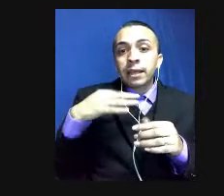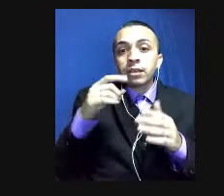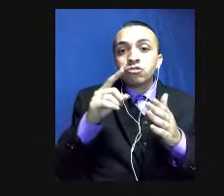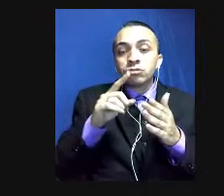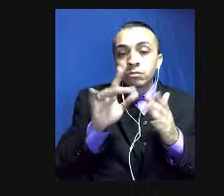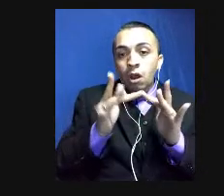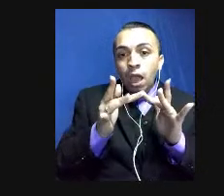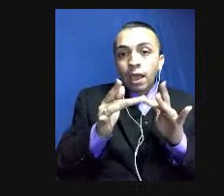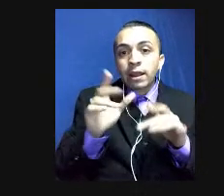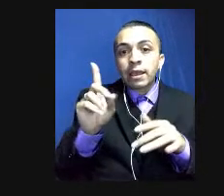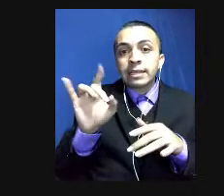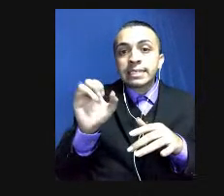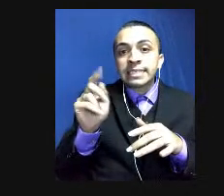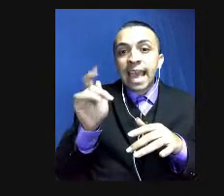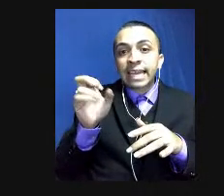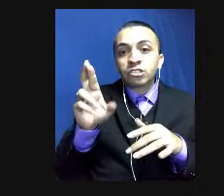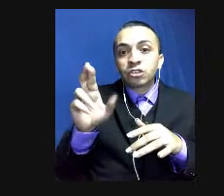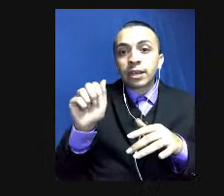at